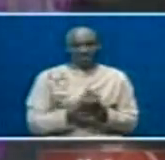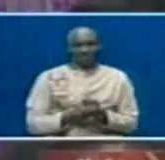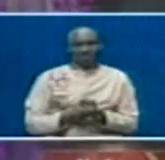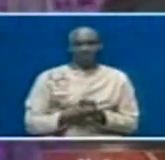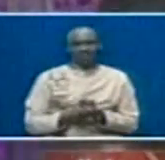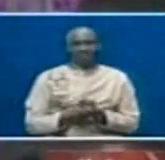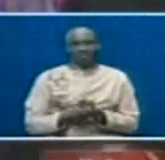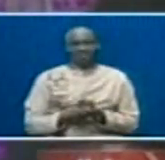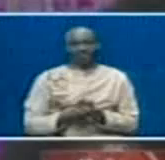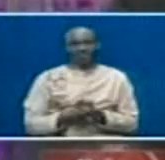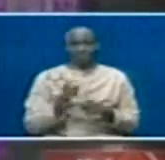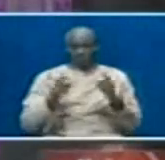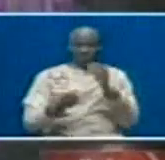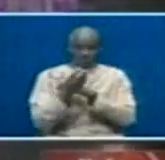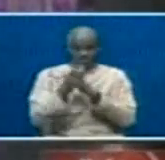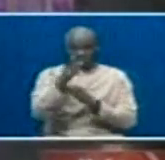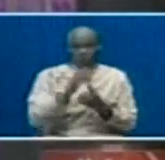the photo, but. Let me explain to you.